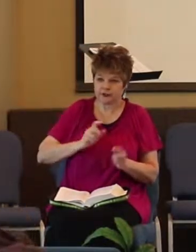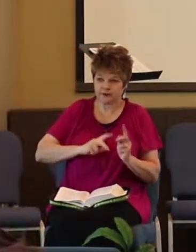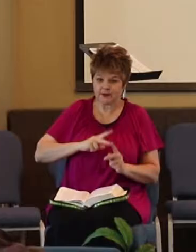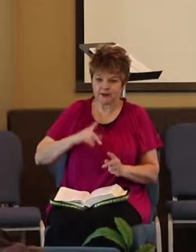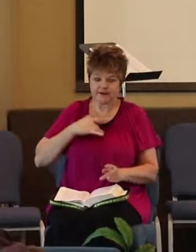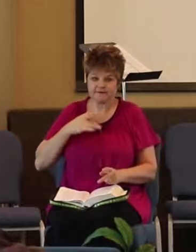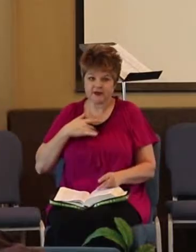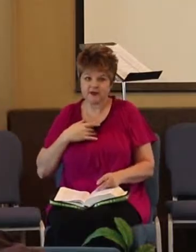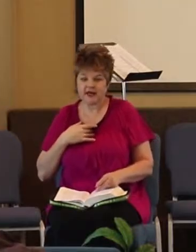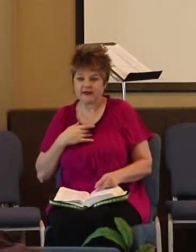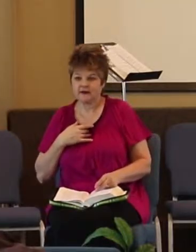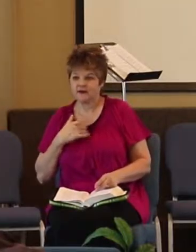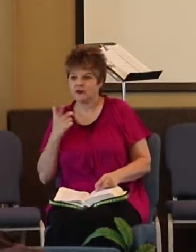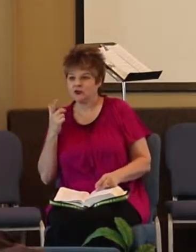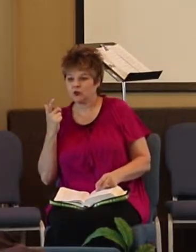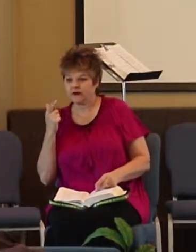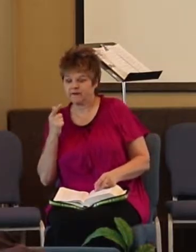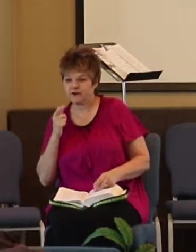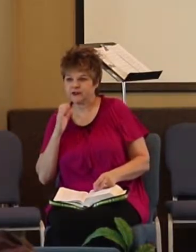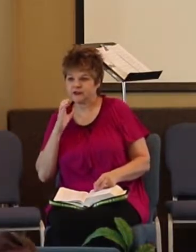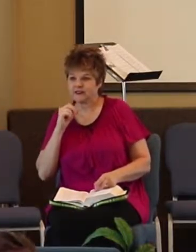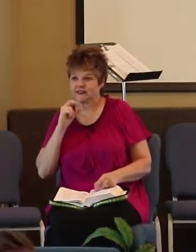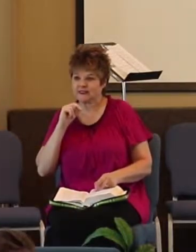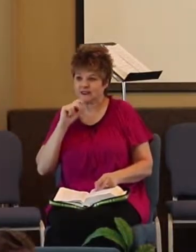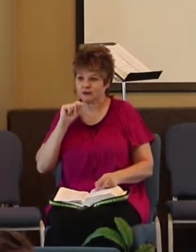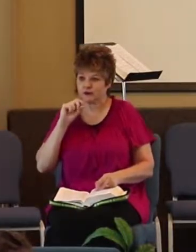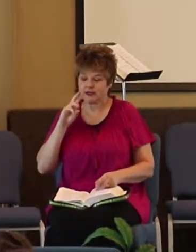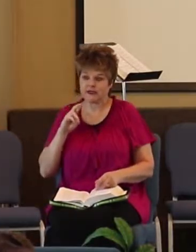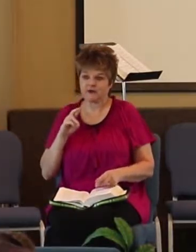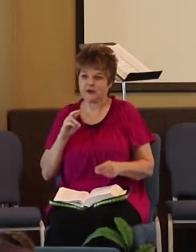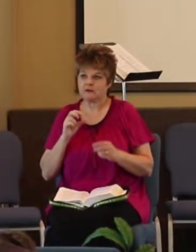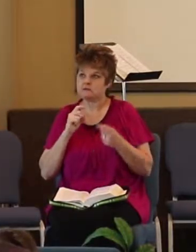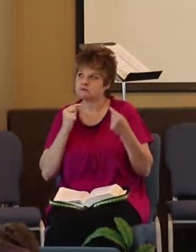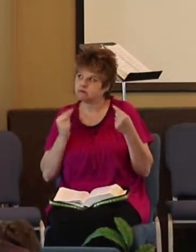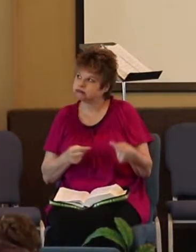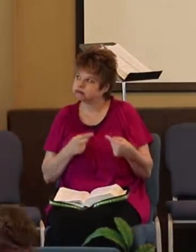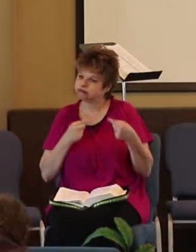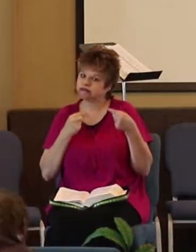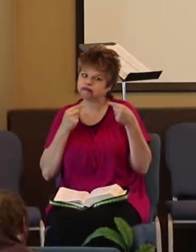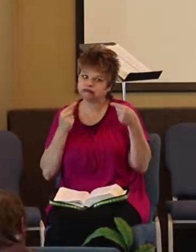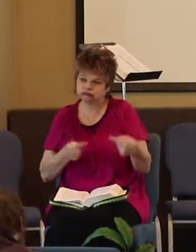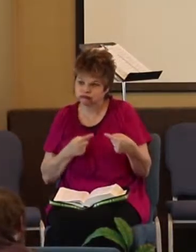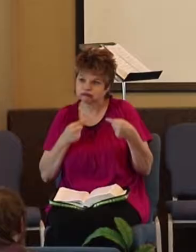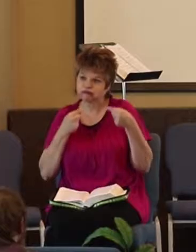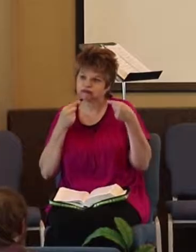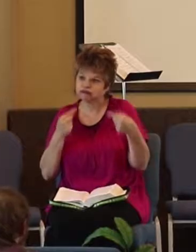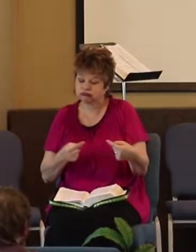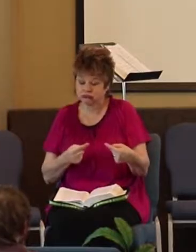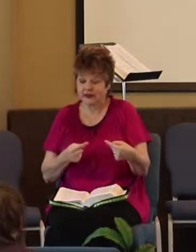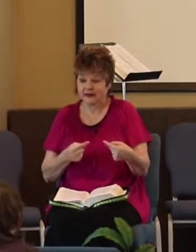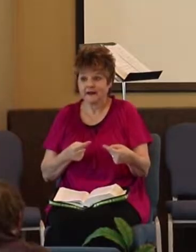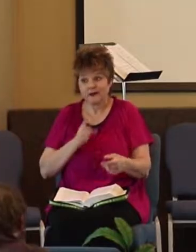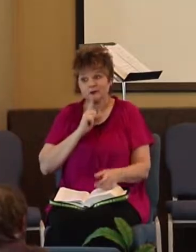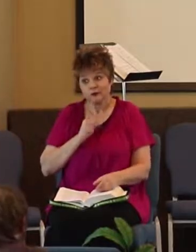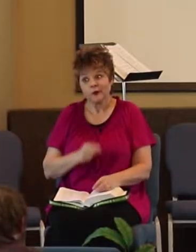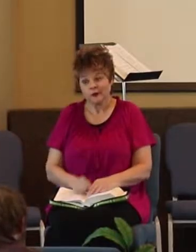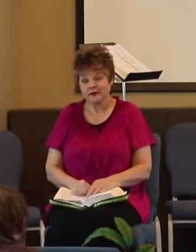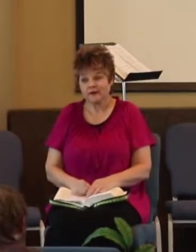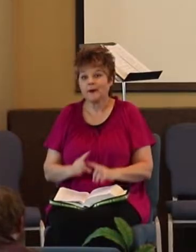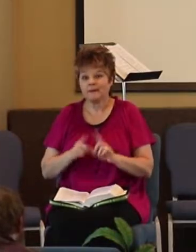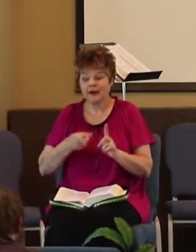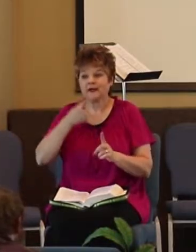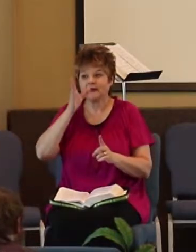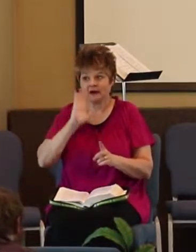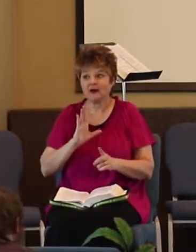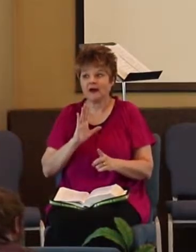feel like the 21st century has been nothing but a struggle. And it has. But God